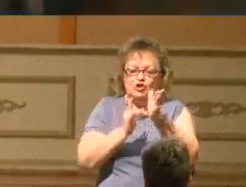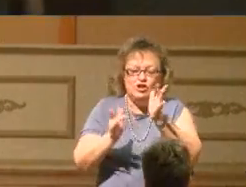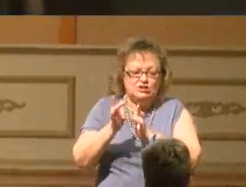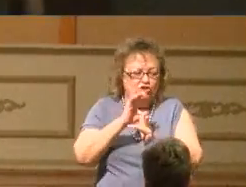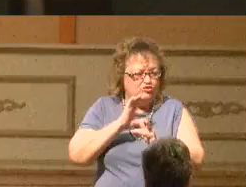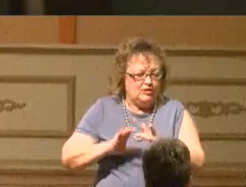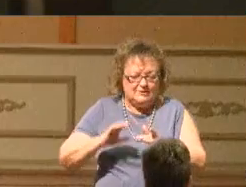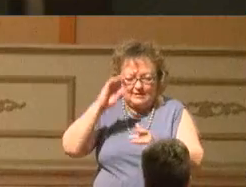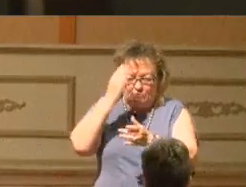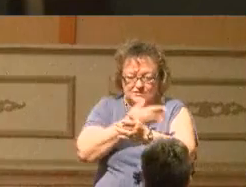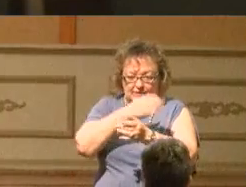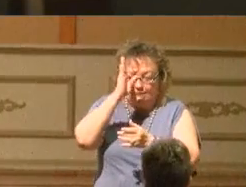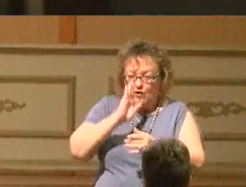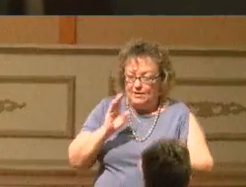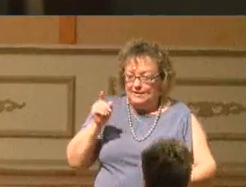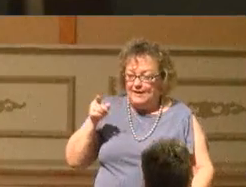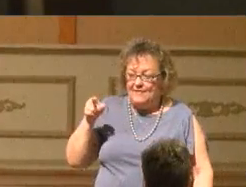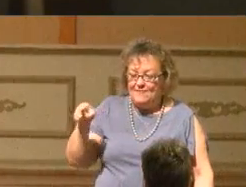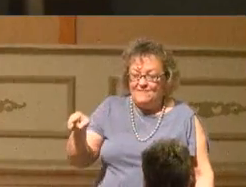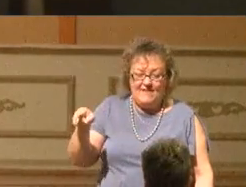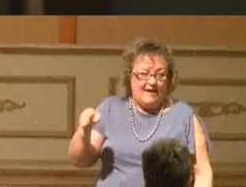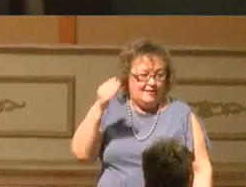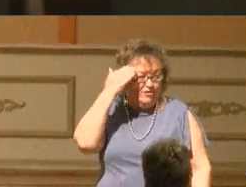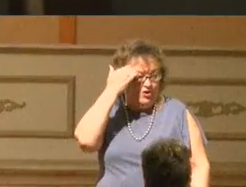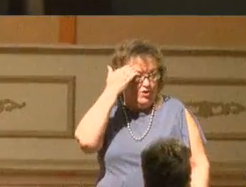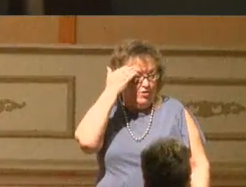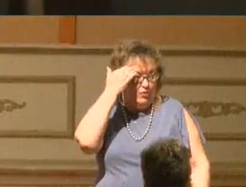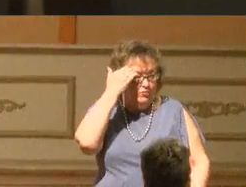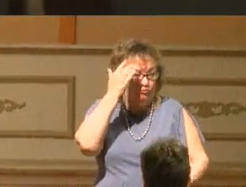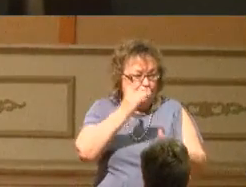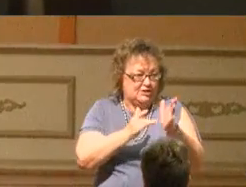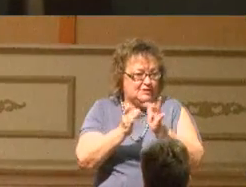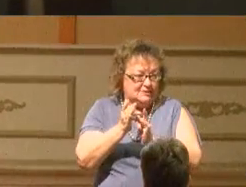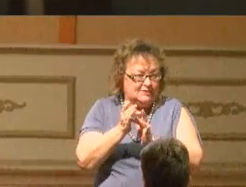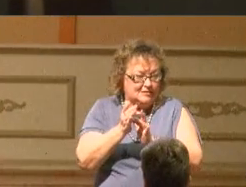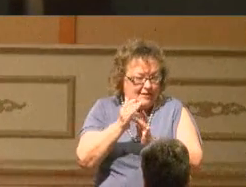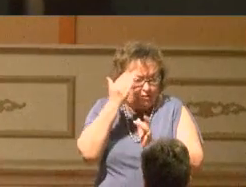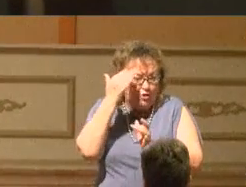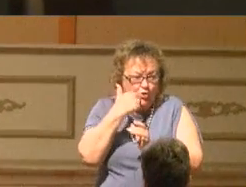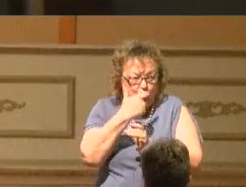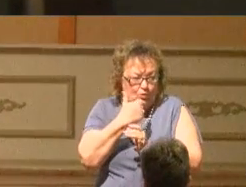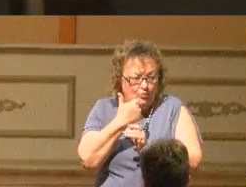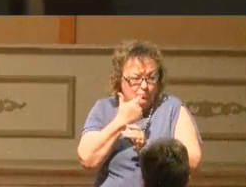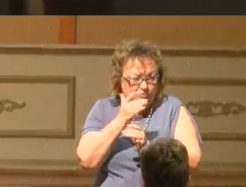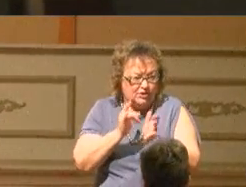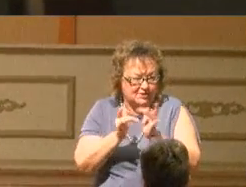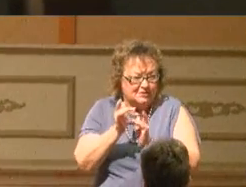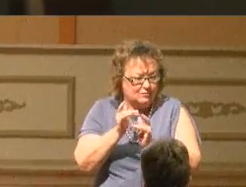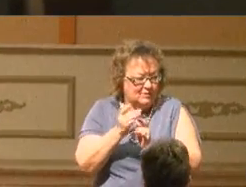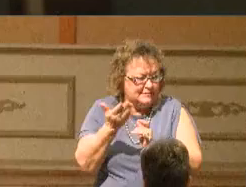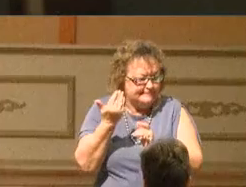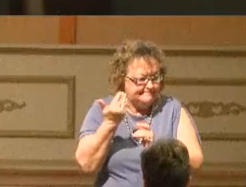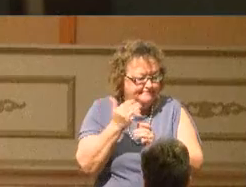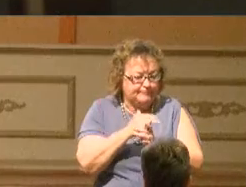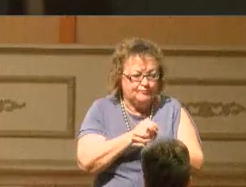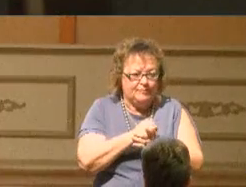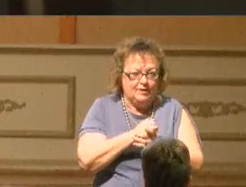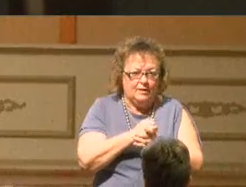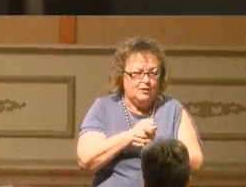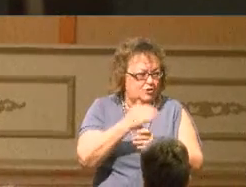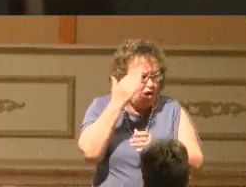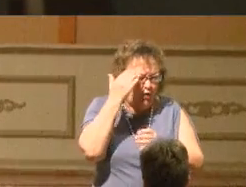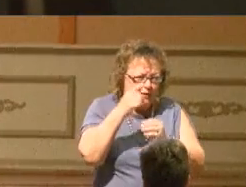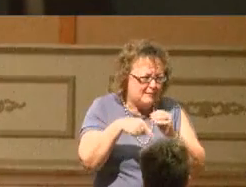God. They knew who he was. They had a knowledge of who he was. Knowing of